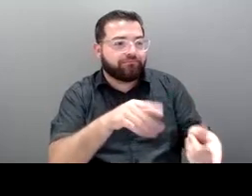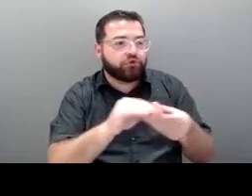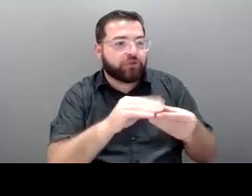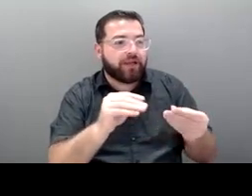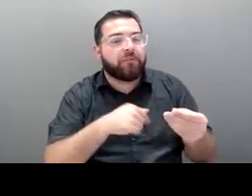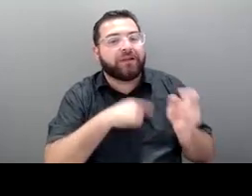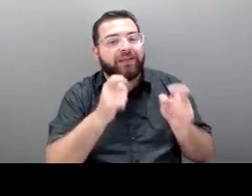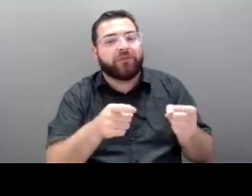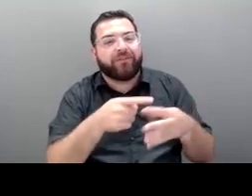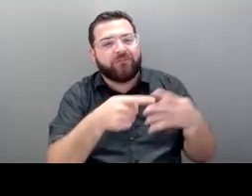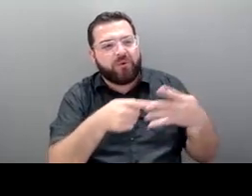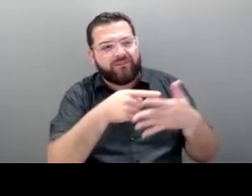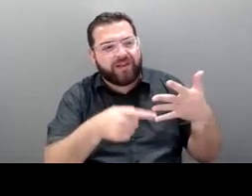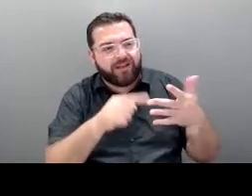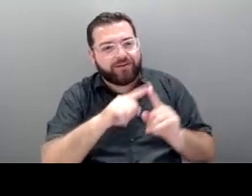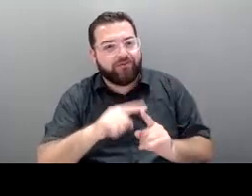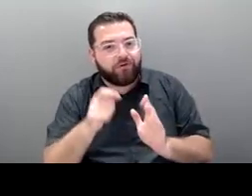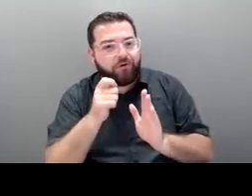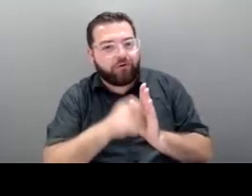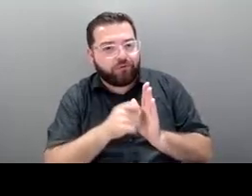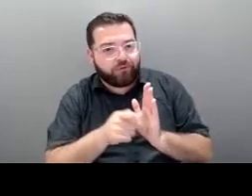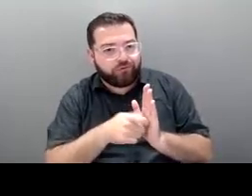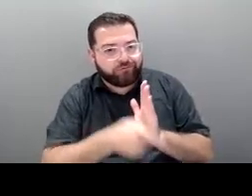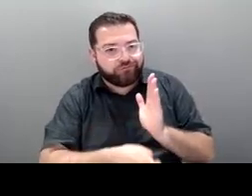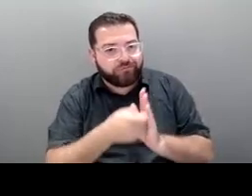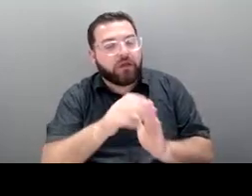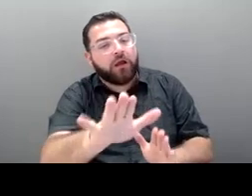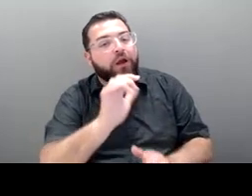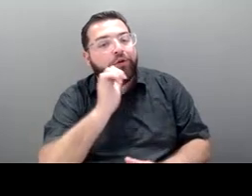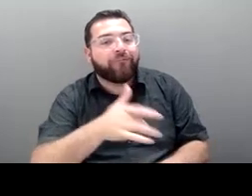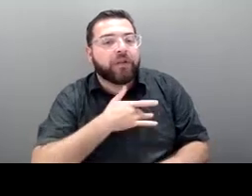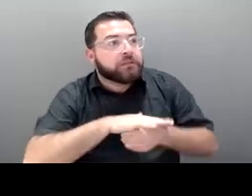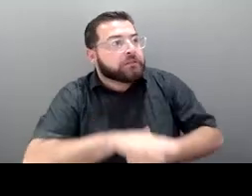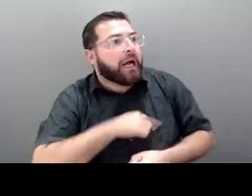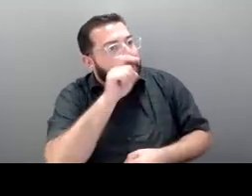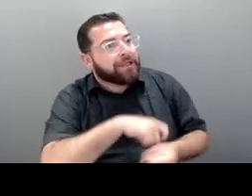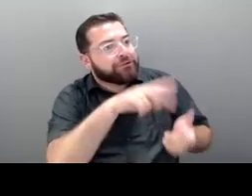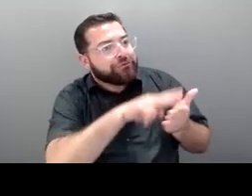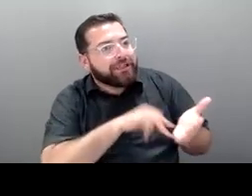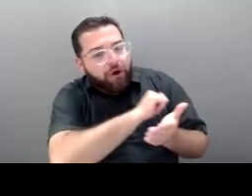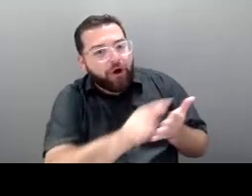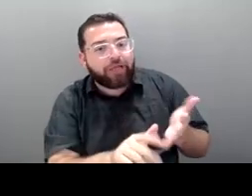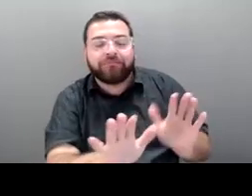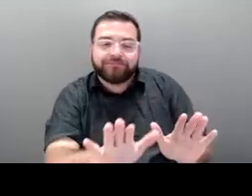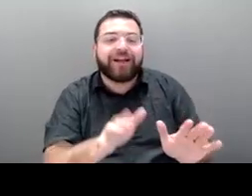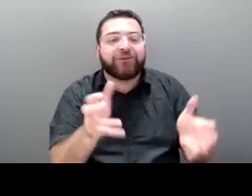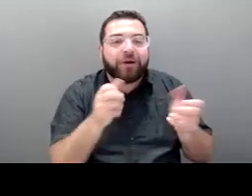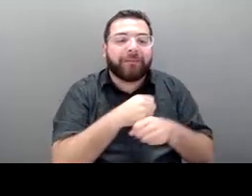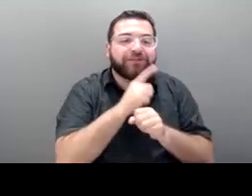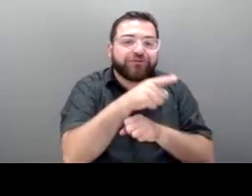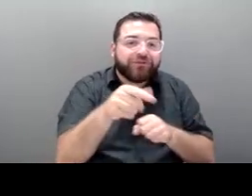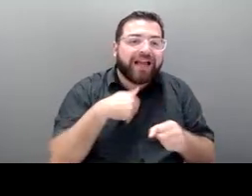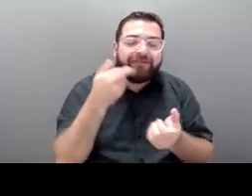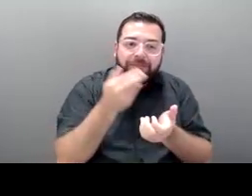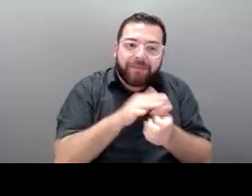or 5 different articles. Don't feel like you have to read any or all of these. I just want to make sure you have lots of